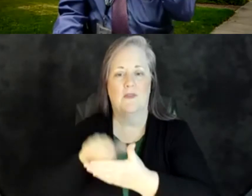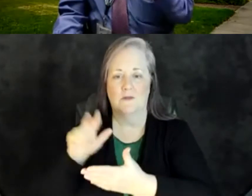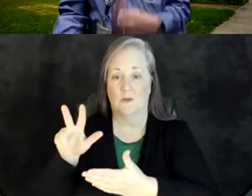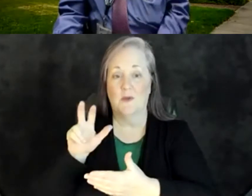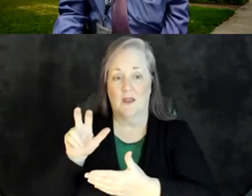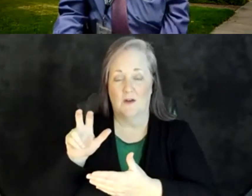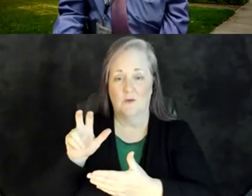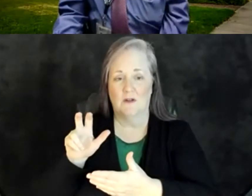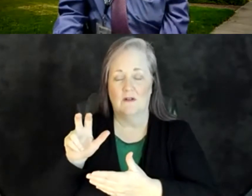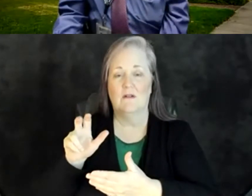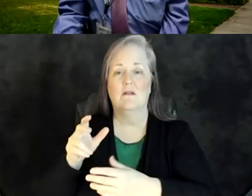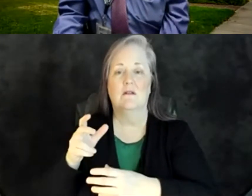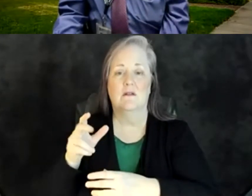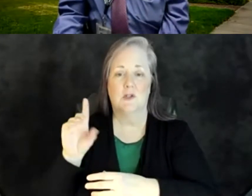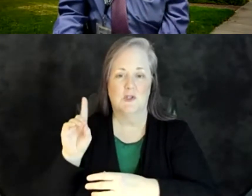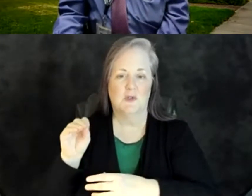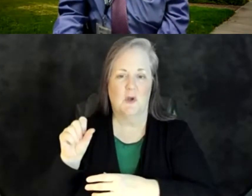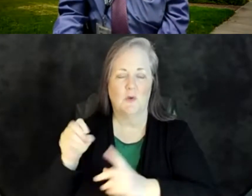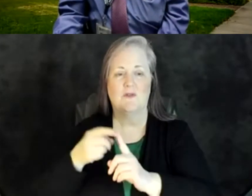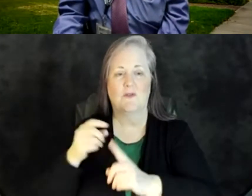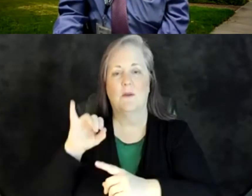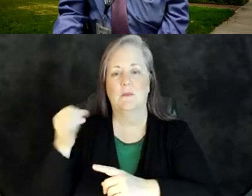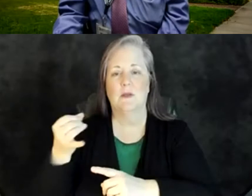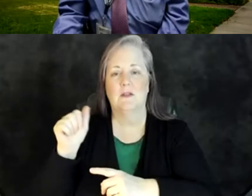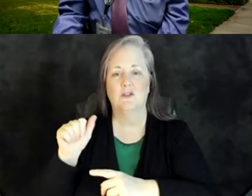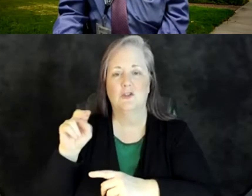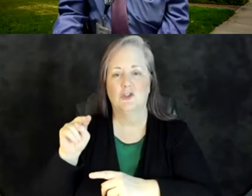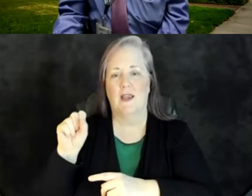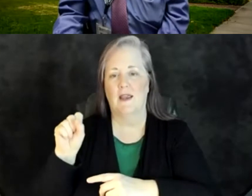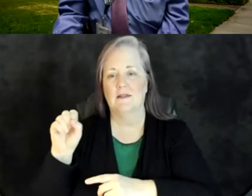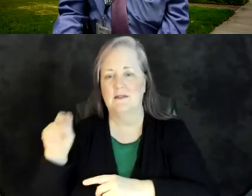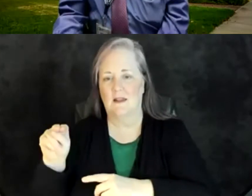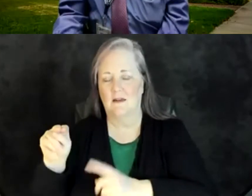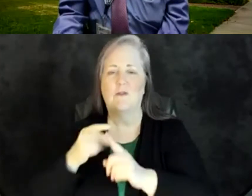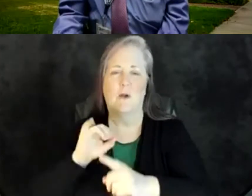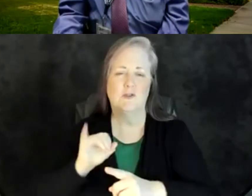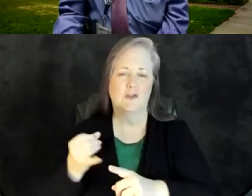1,300 doses of Janssen, or otherwise known as Johnson & Johnson vaccine.